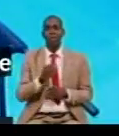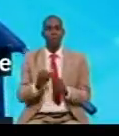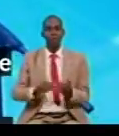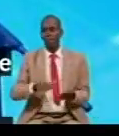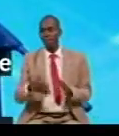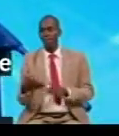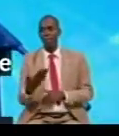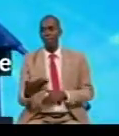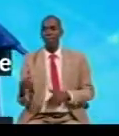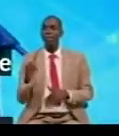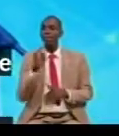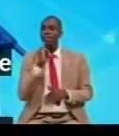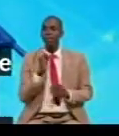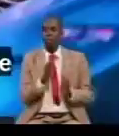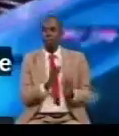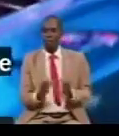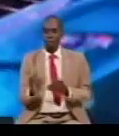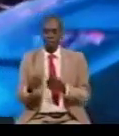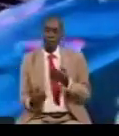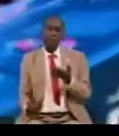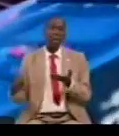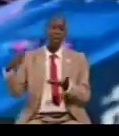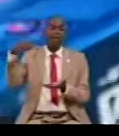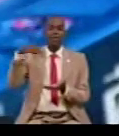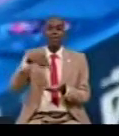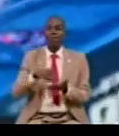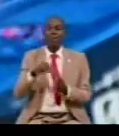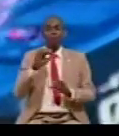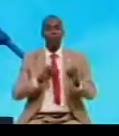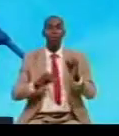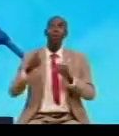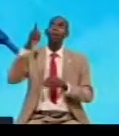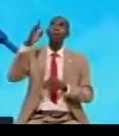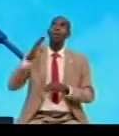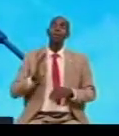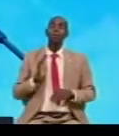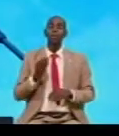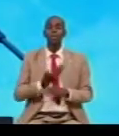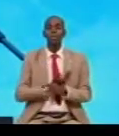every dead thing is bound to rise. Oh God, our